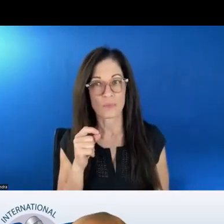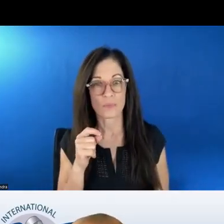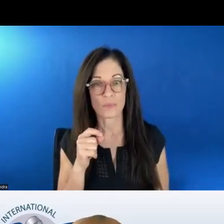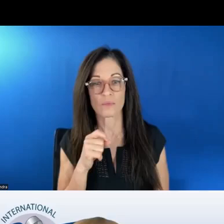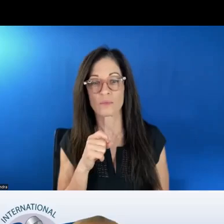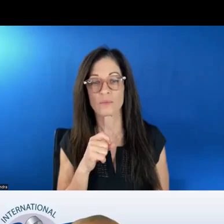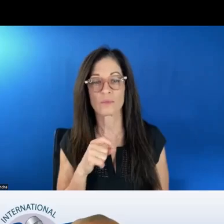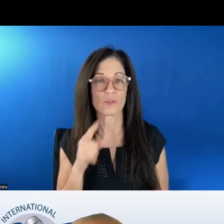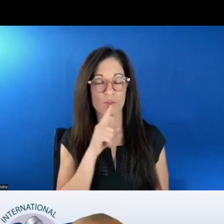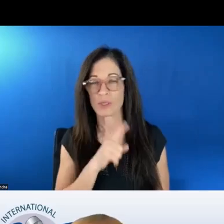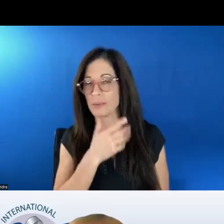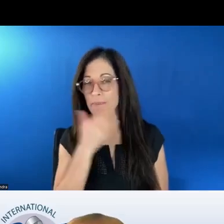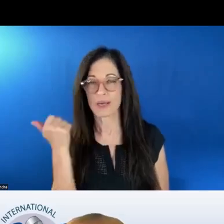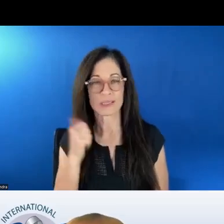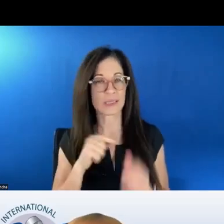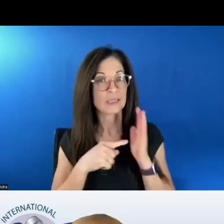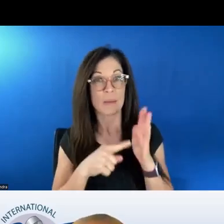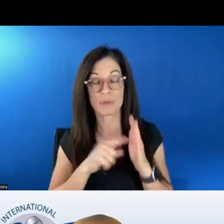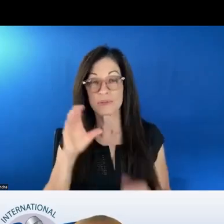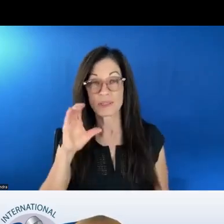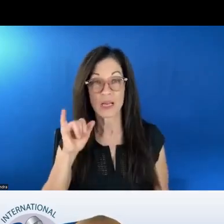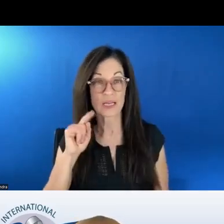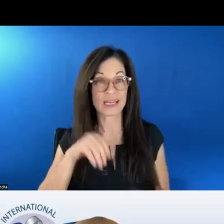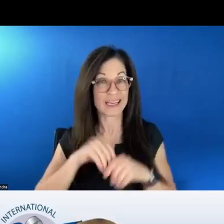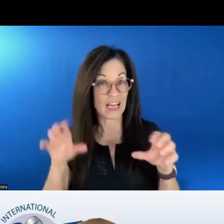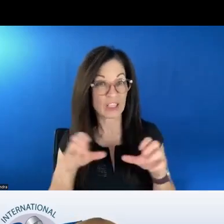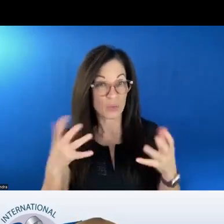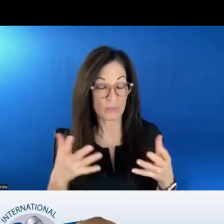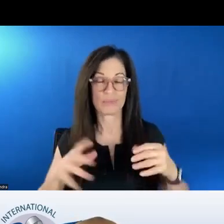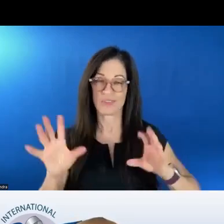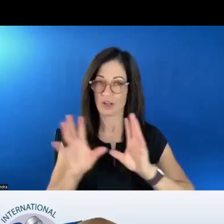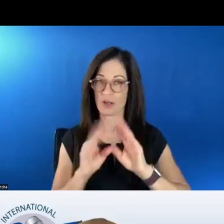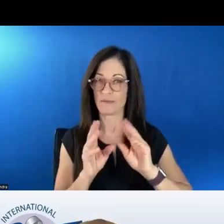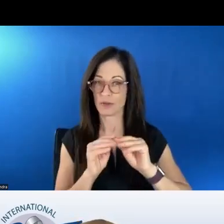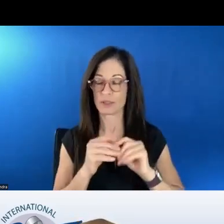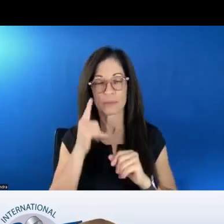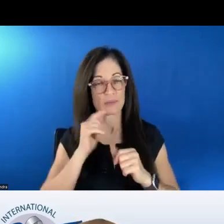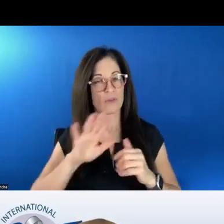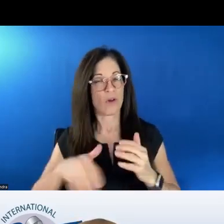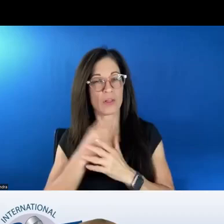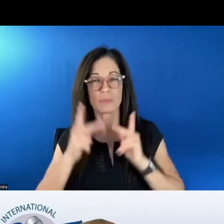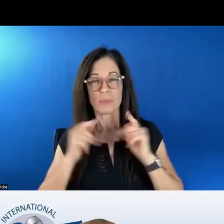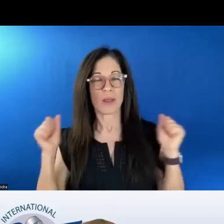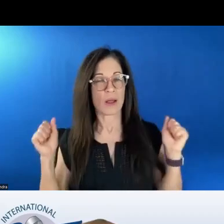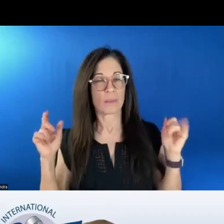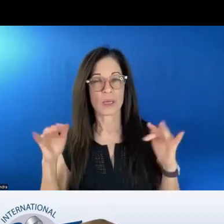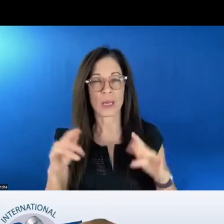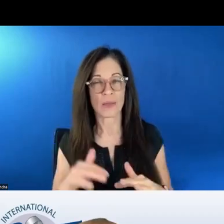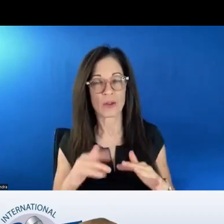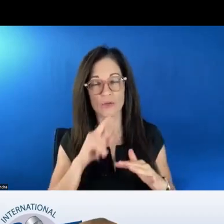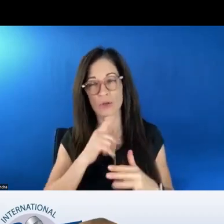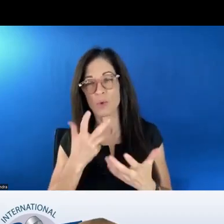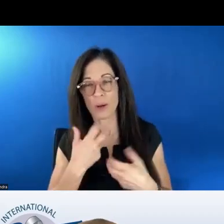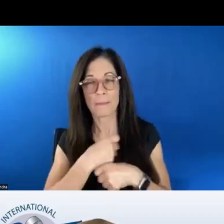and foremost best example of CIT in action is the conference, because of all these people coming together to really want to